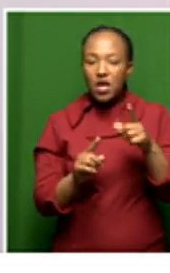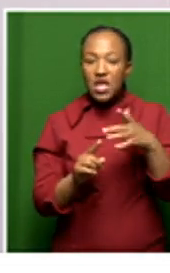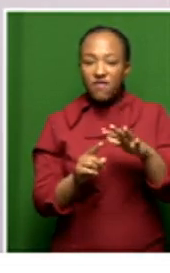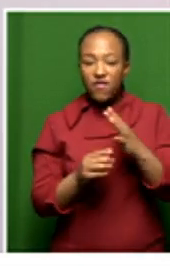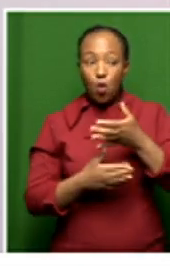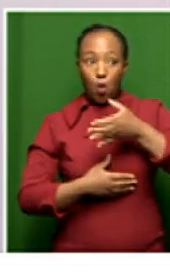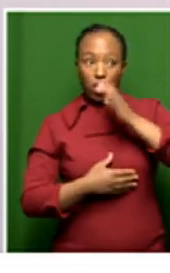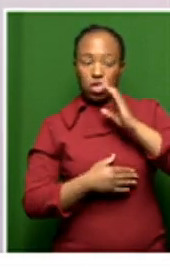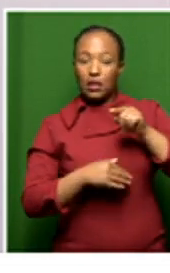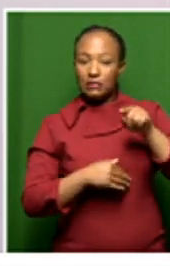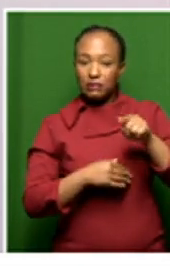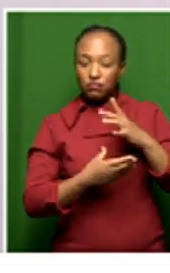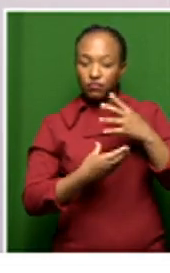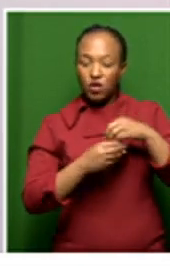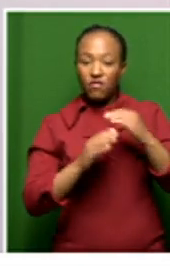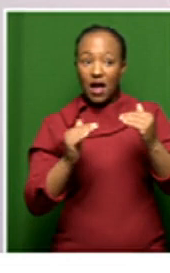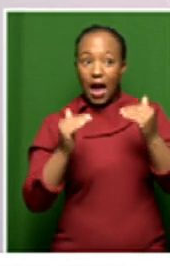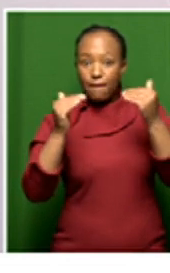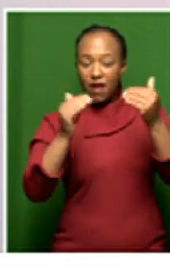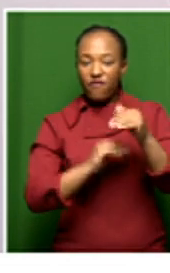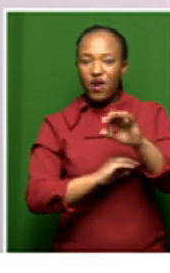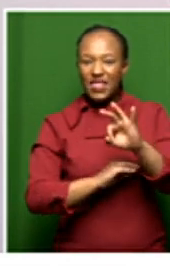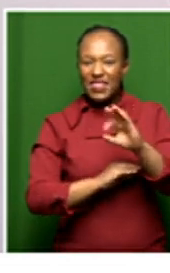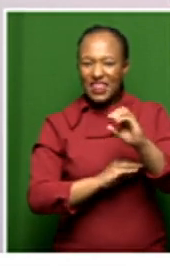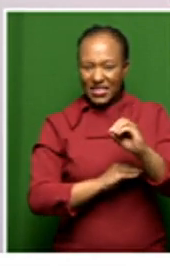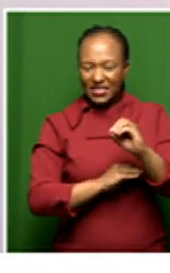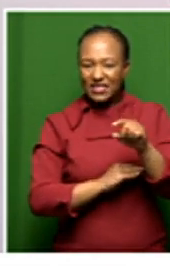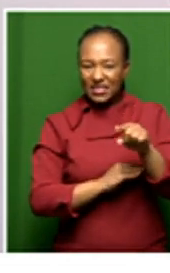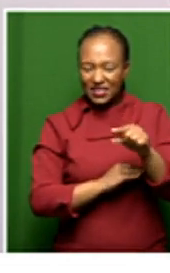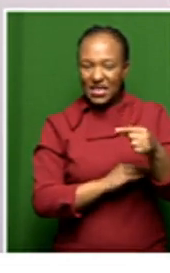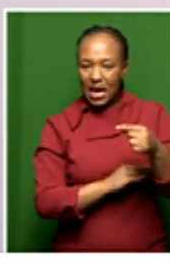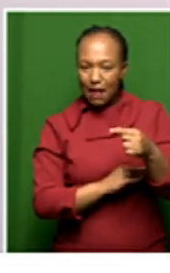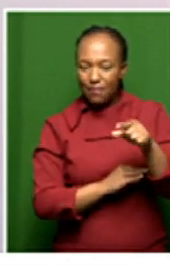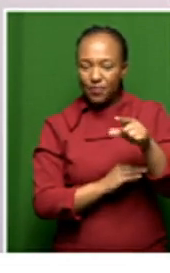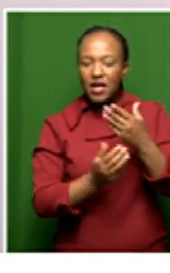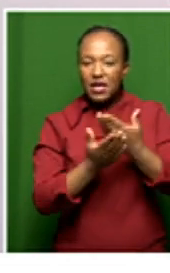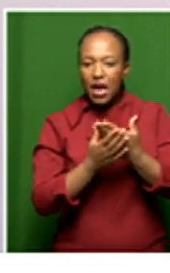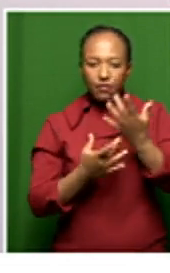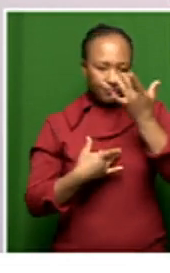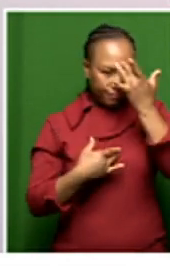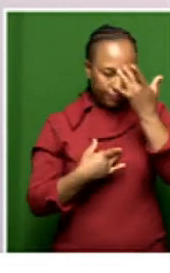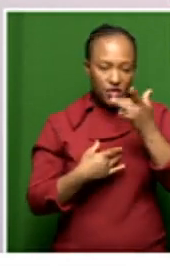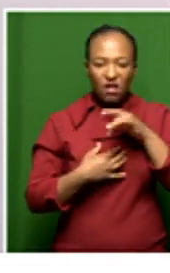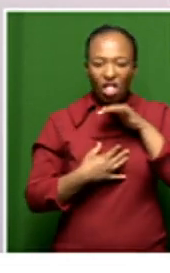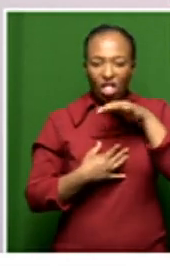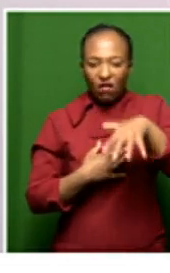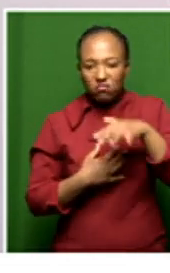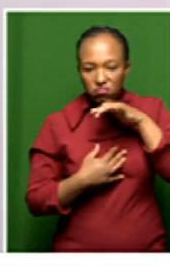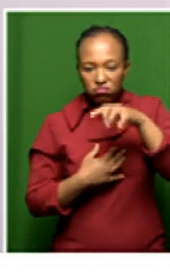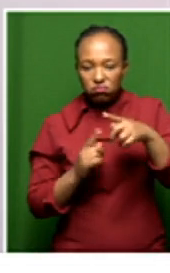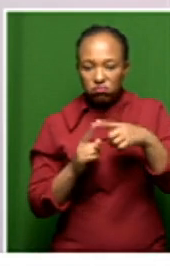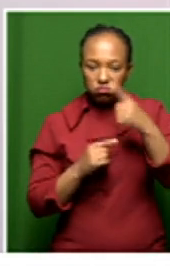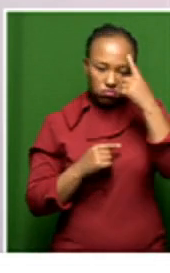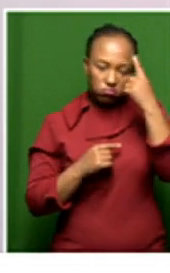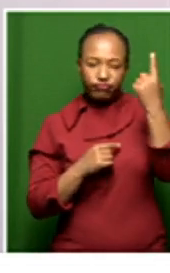mycotoxin or Phetho above 30 microgram can lead to or may lead to symptoms like vomiting, nausea,